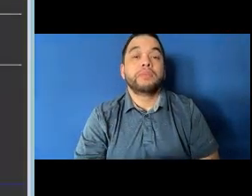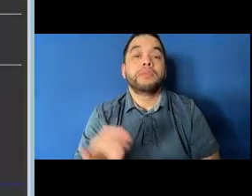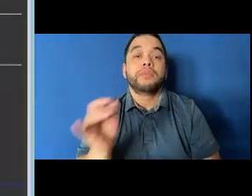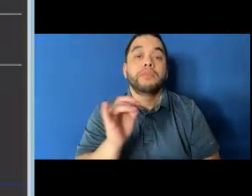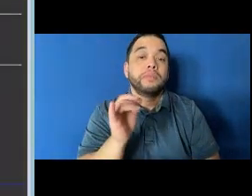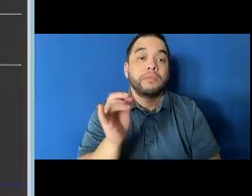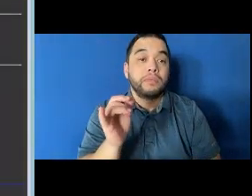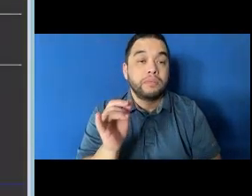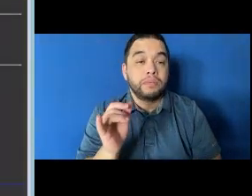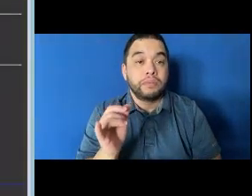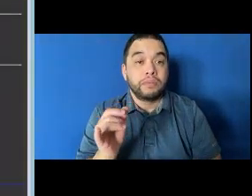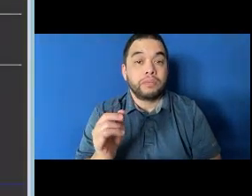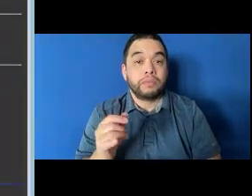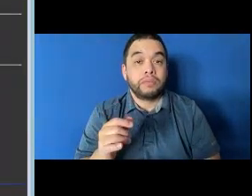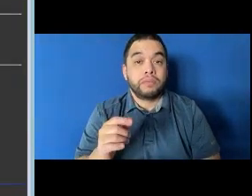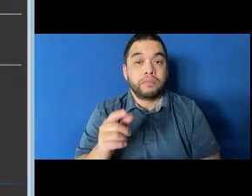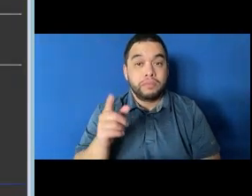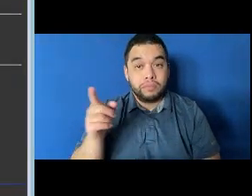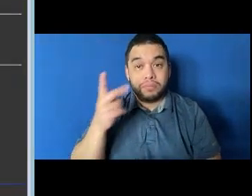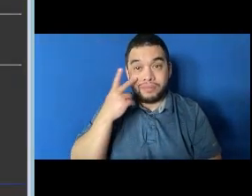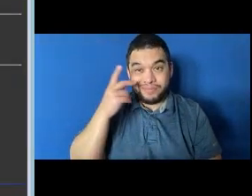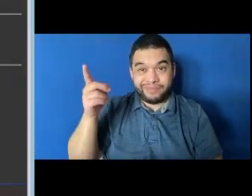information of